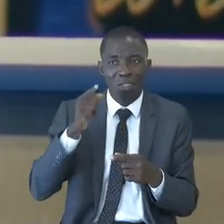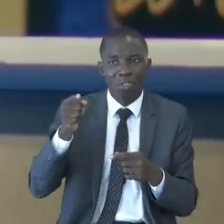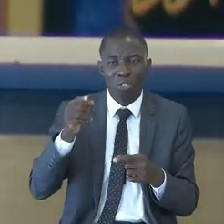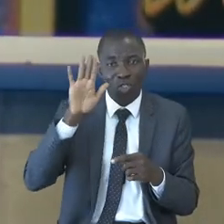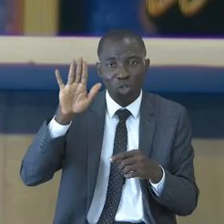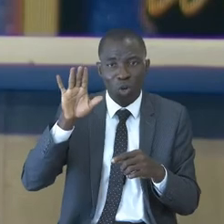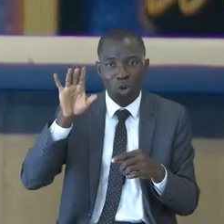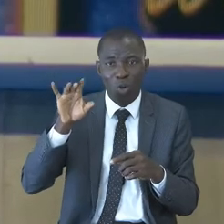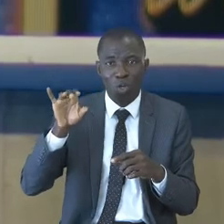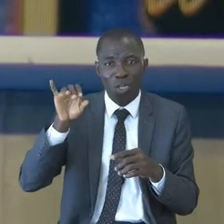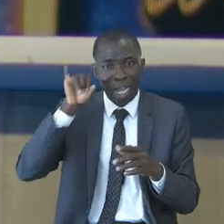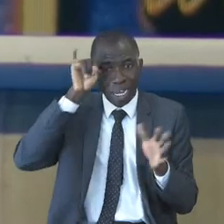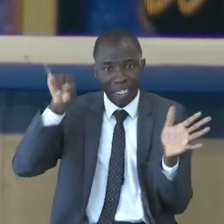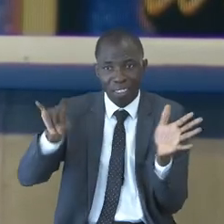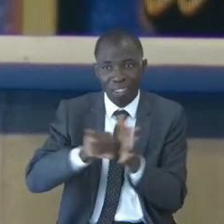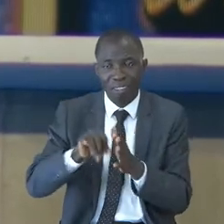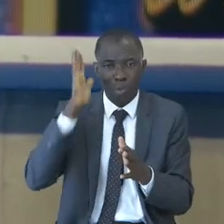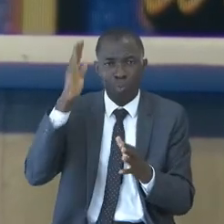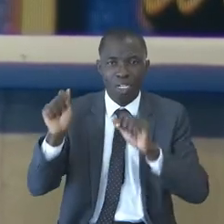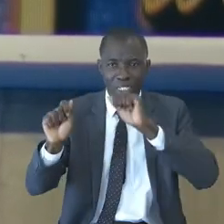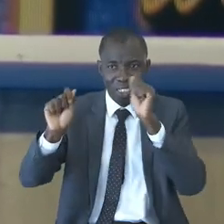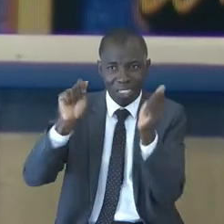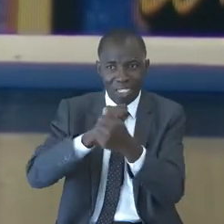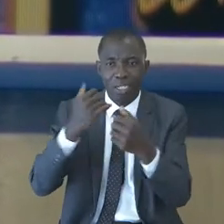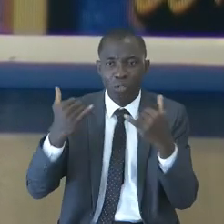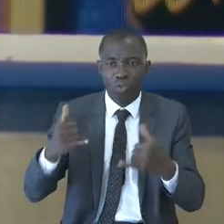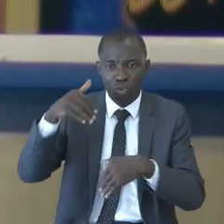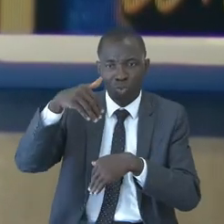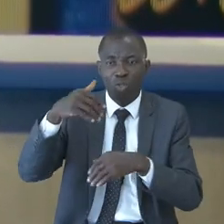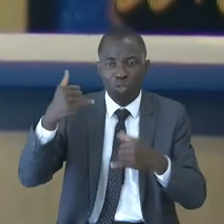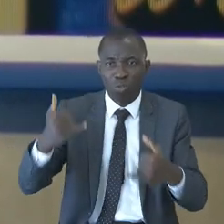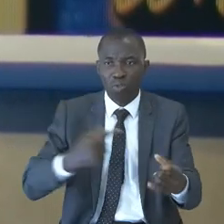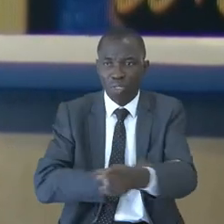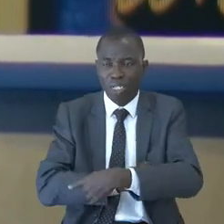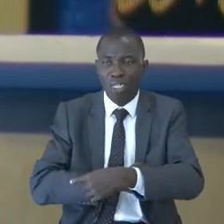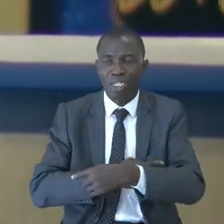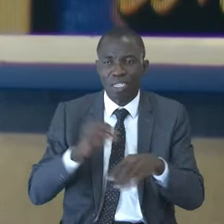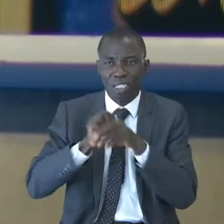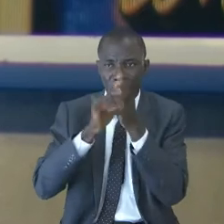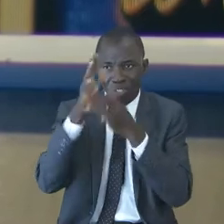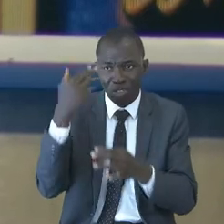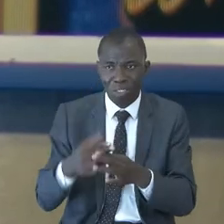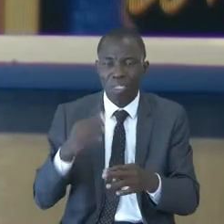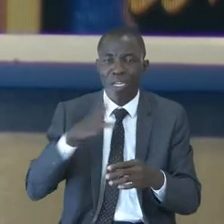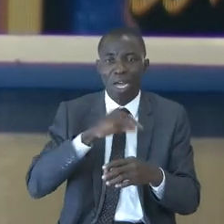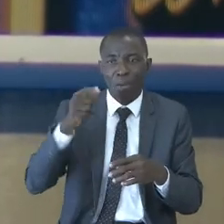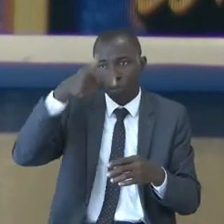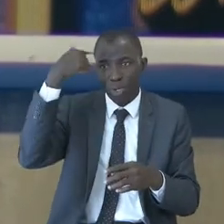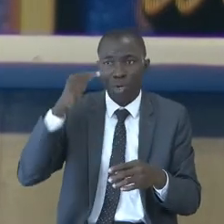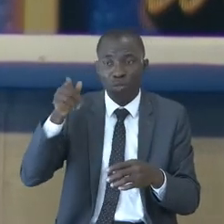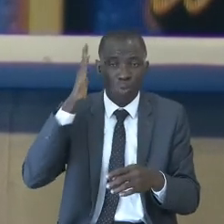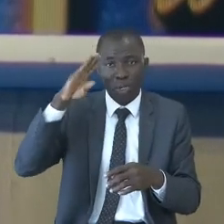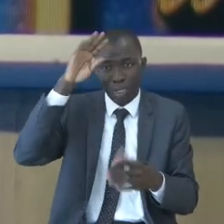identity will change today, because you become a son, a